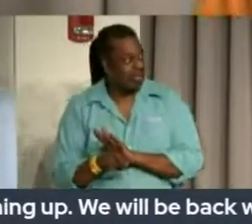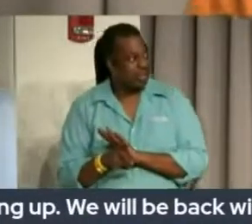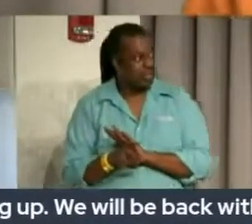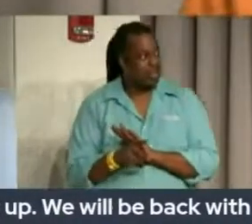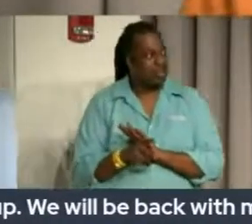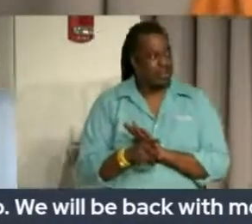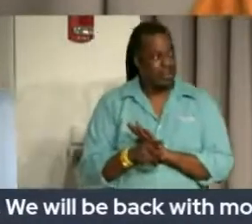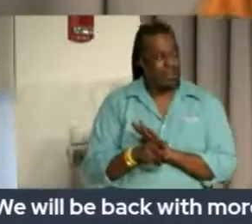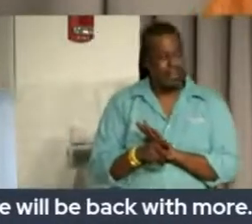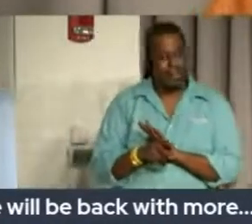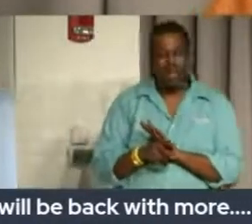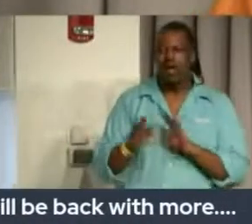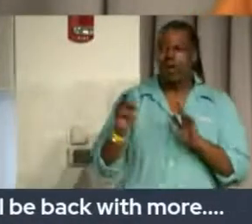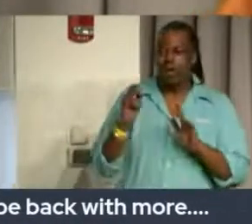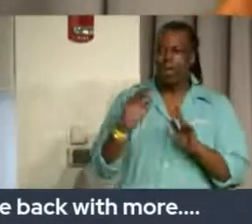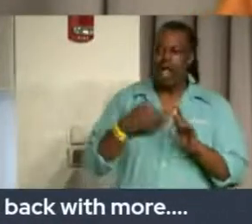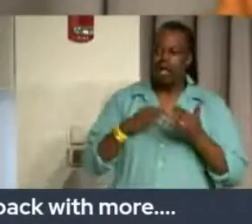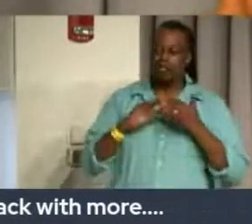individuals.